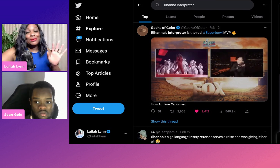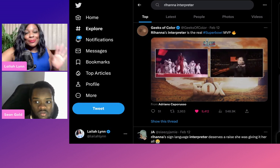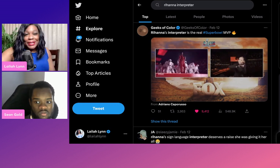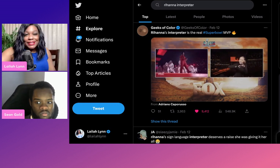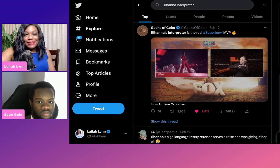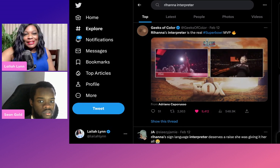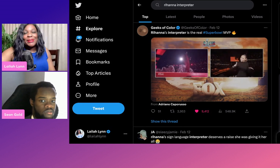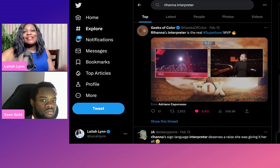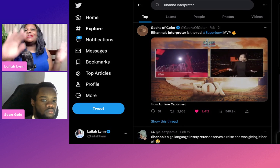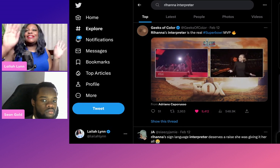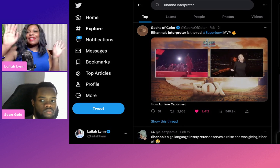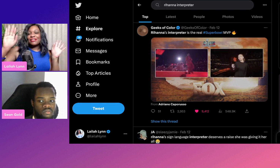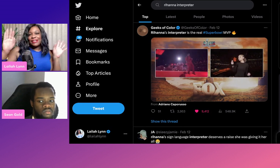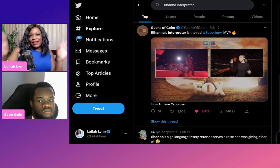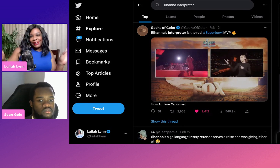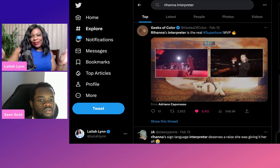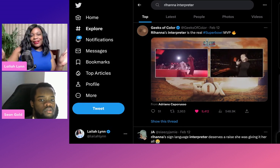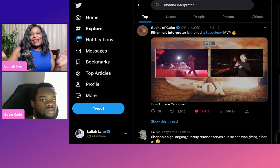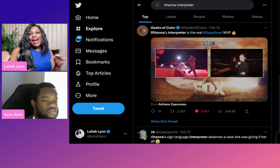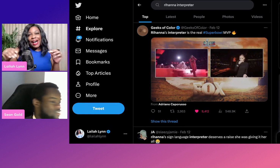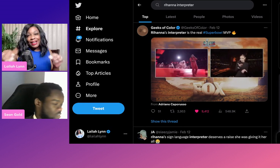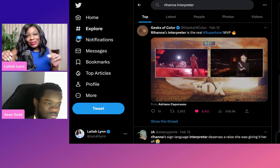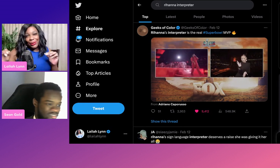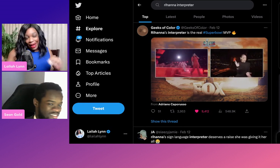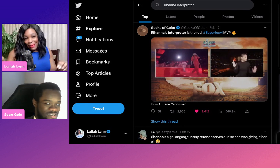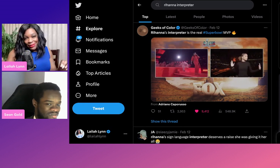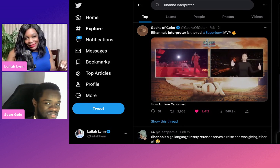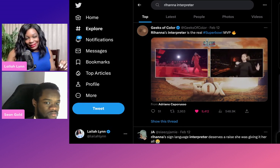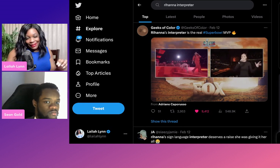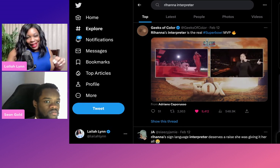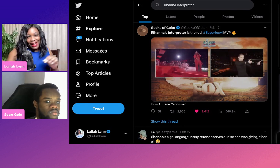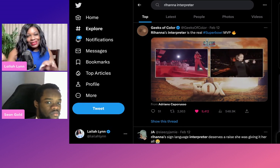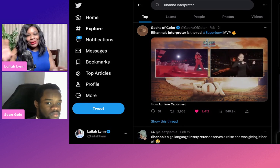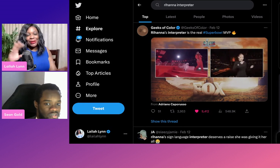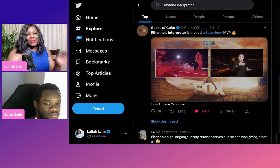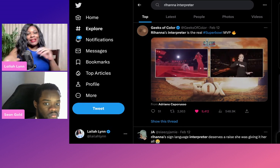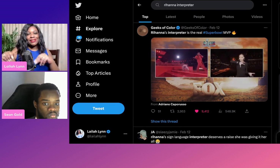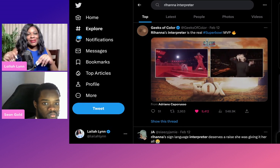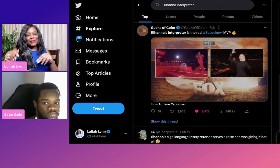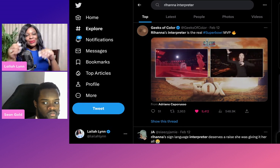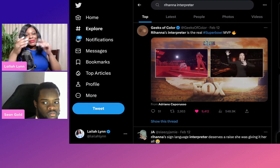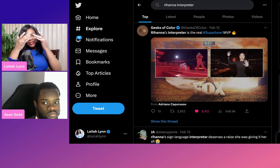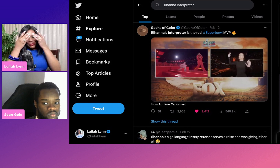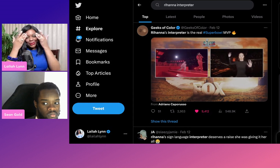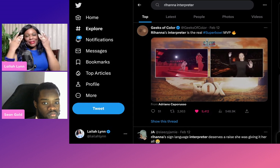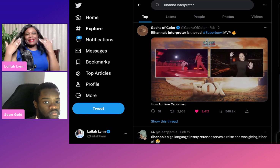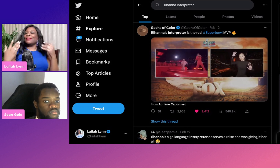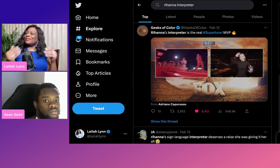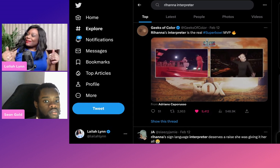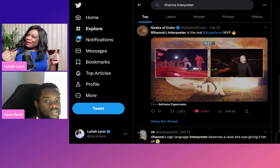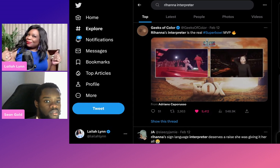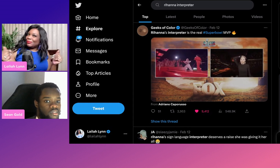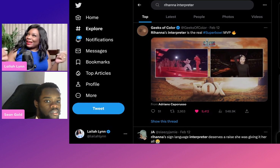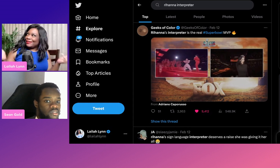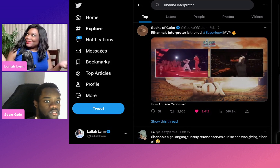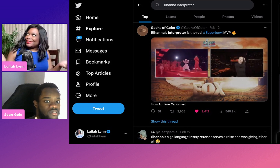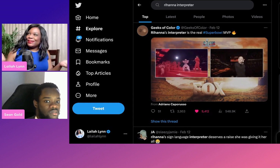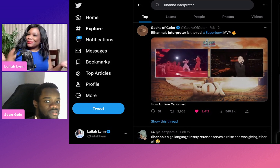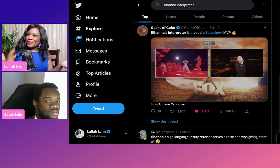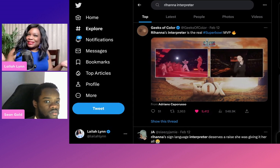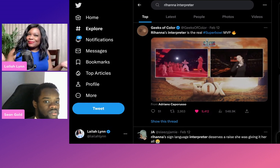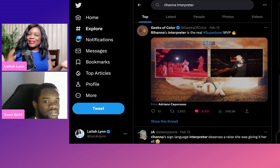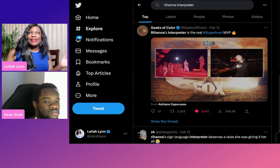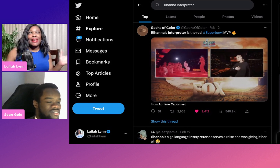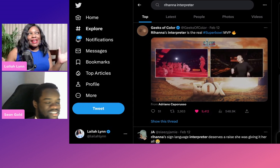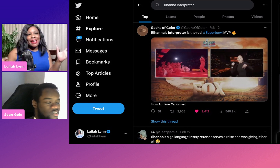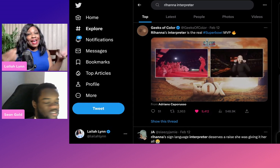case you missed it, because it didn't actually air. I thought I missed it. I thought when I saw this woman on social media, I was like, oh, I didn't see her